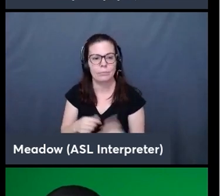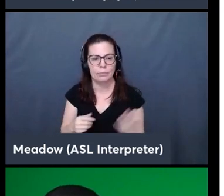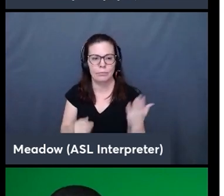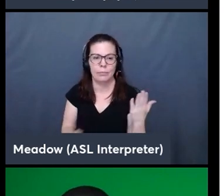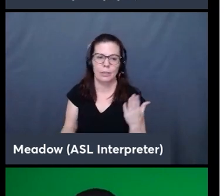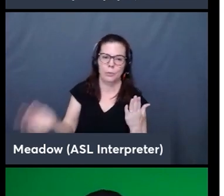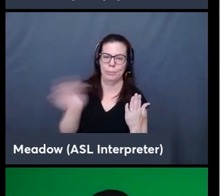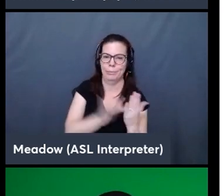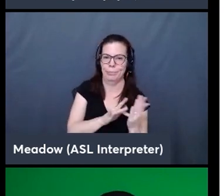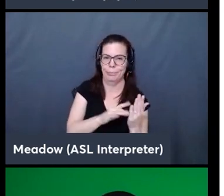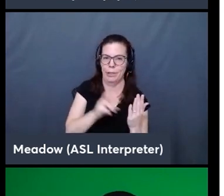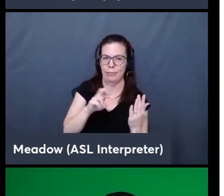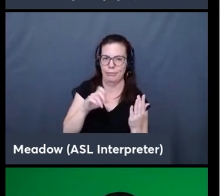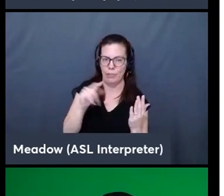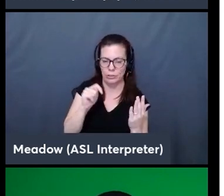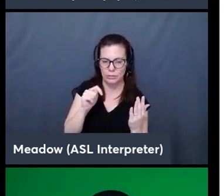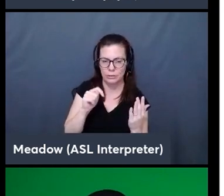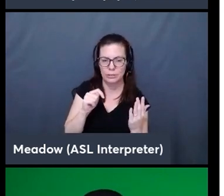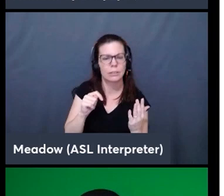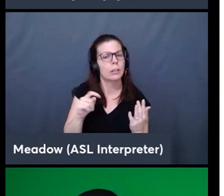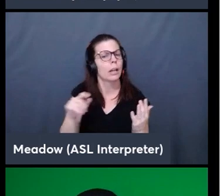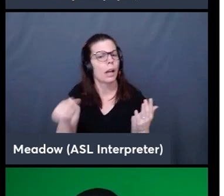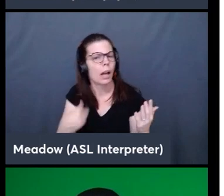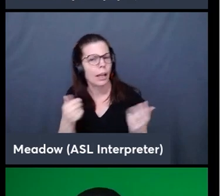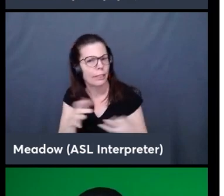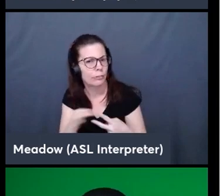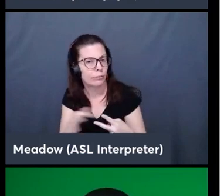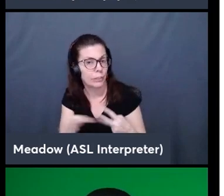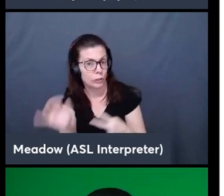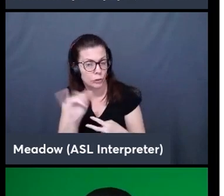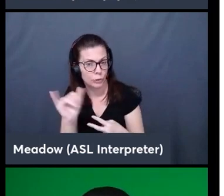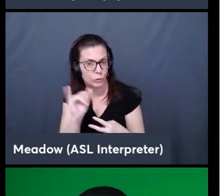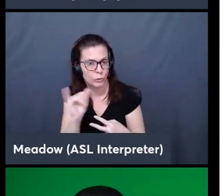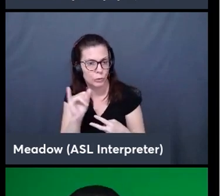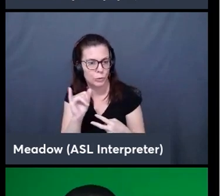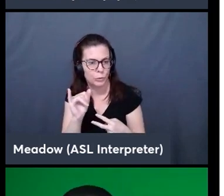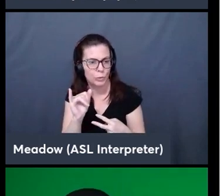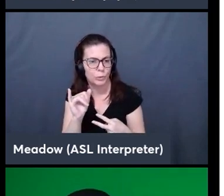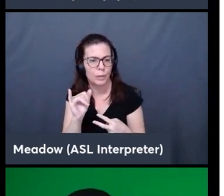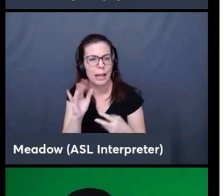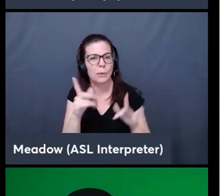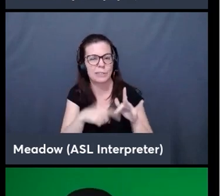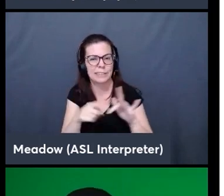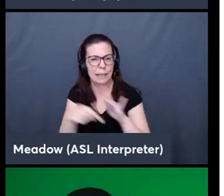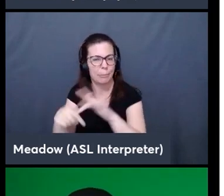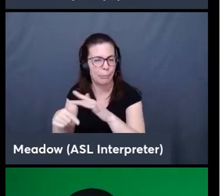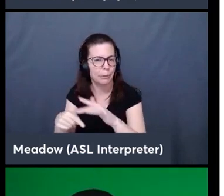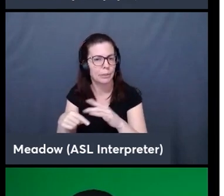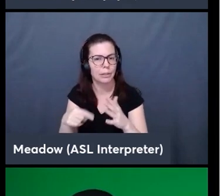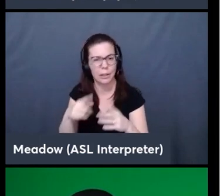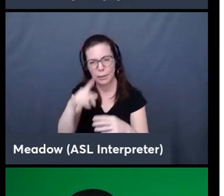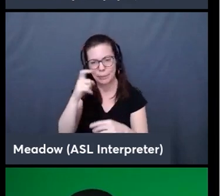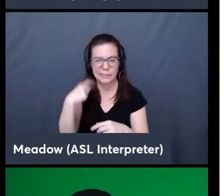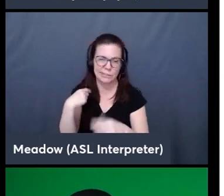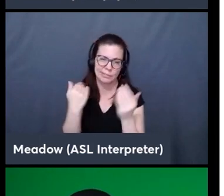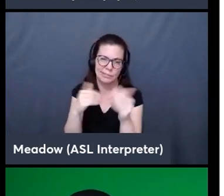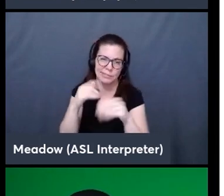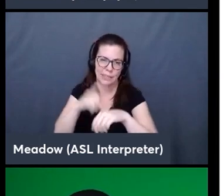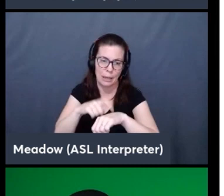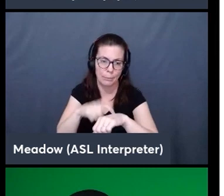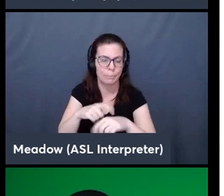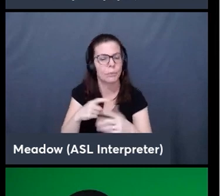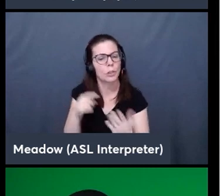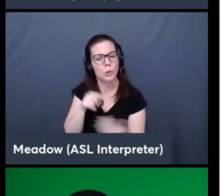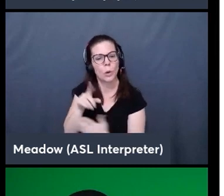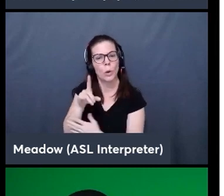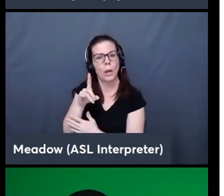to my backup vault, and there are other features which I will skip through due to interest of time. Like you can go to our